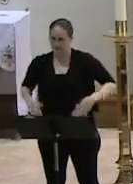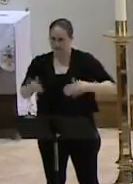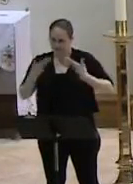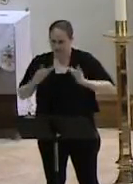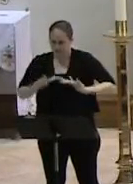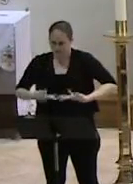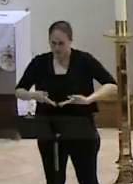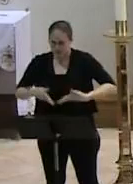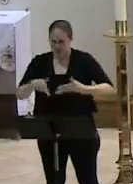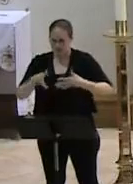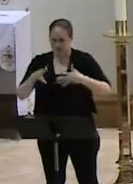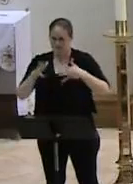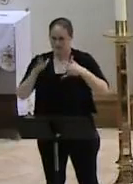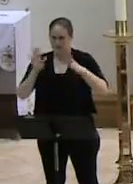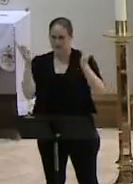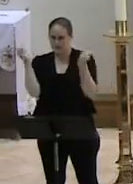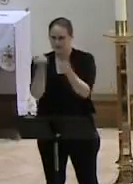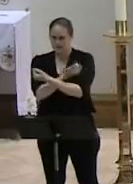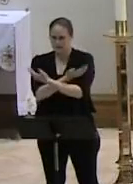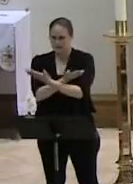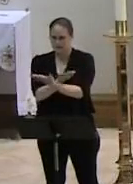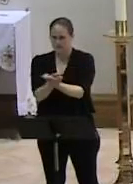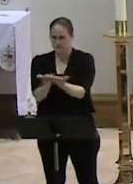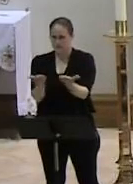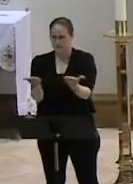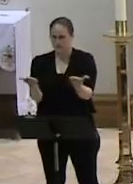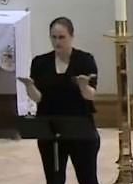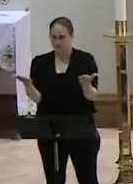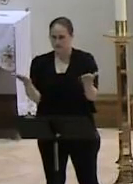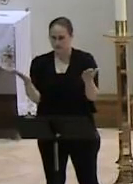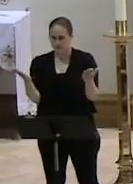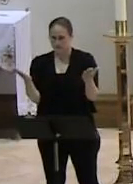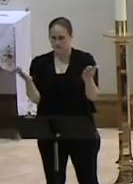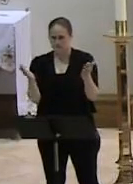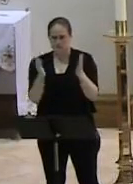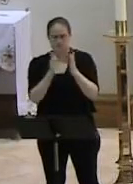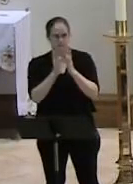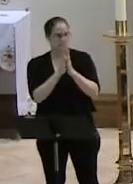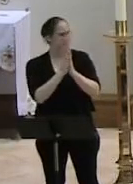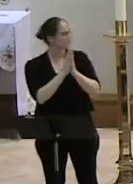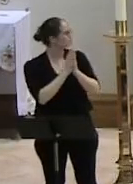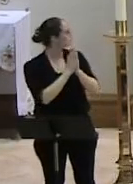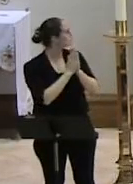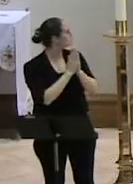body, which will be given up for you."